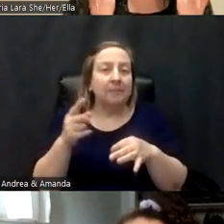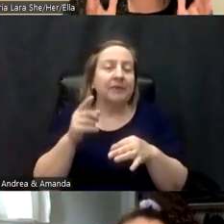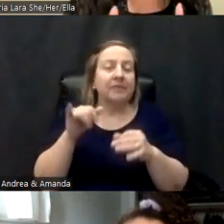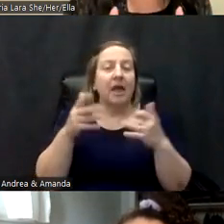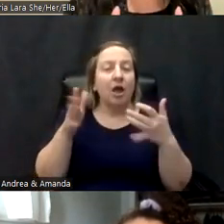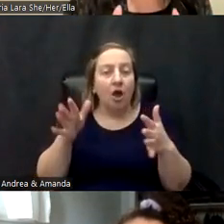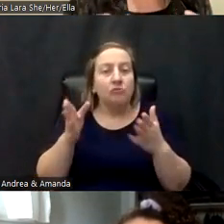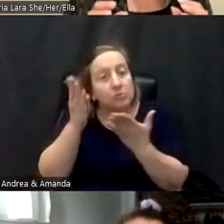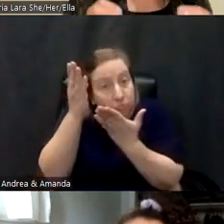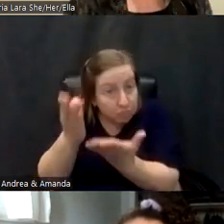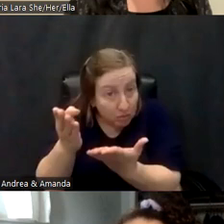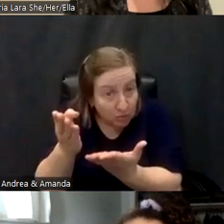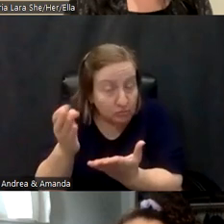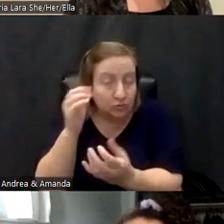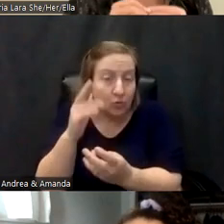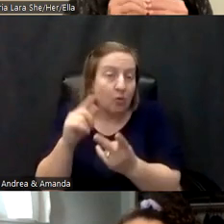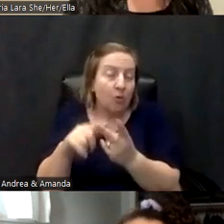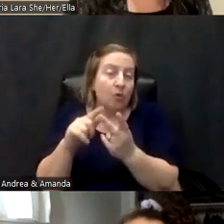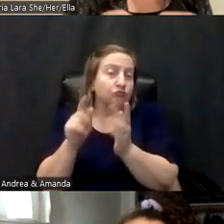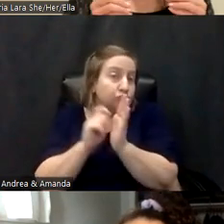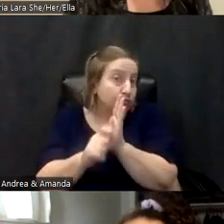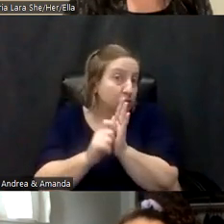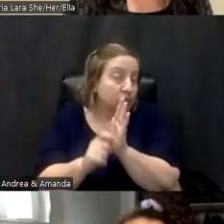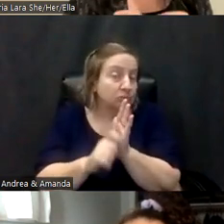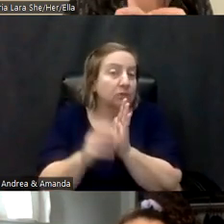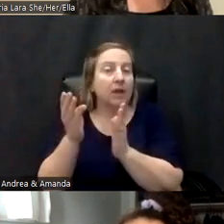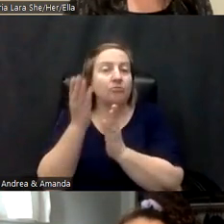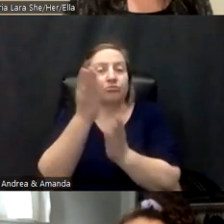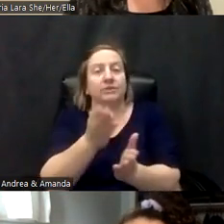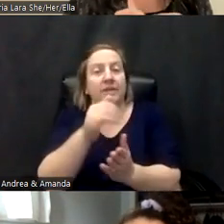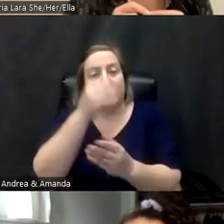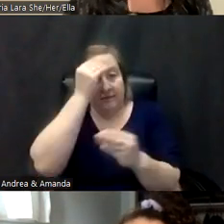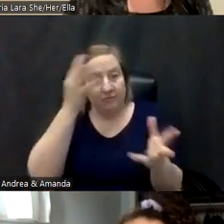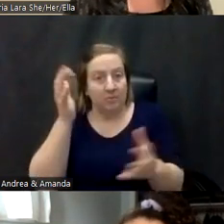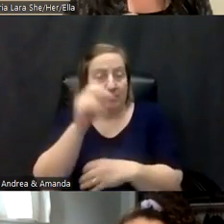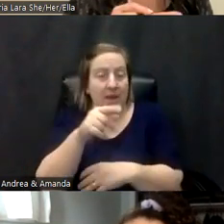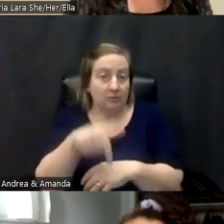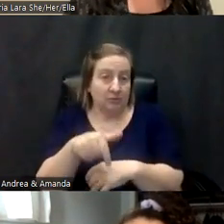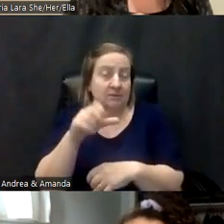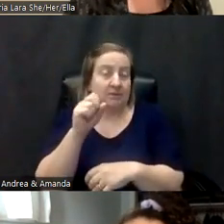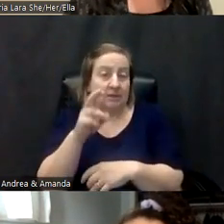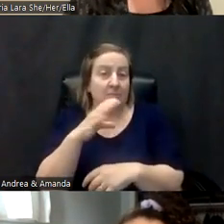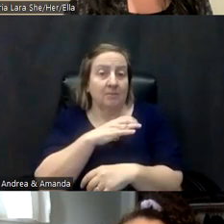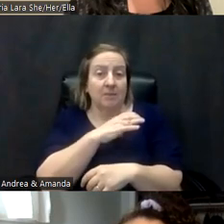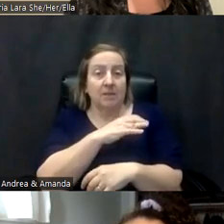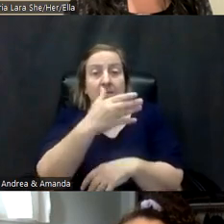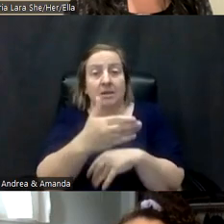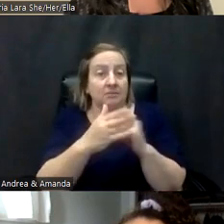already proposed or wrote and present that information back to the subcommittee at the next